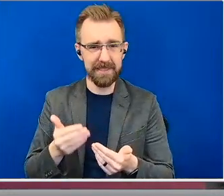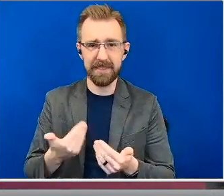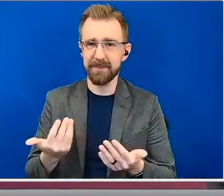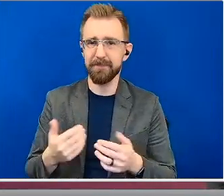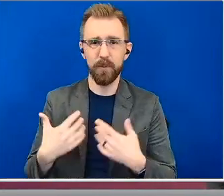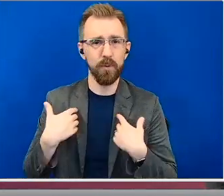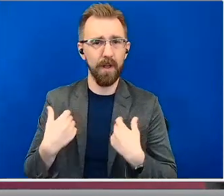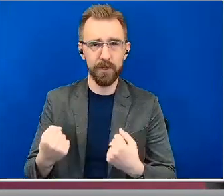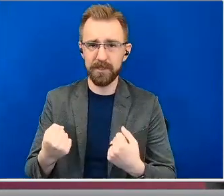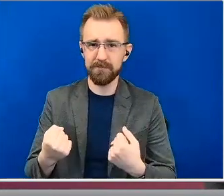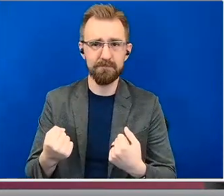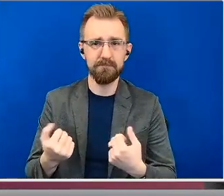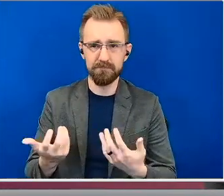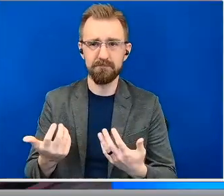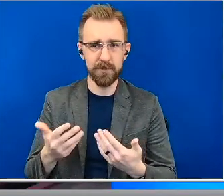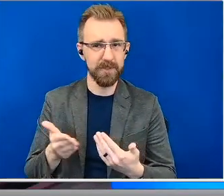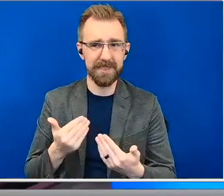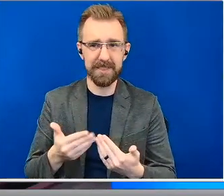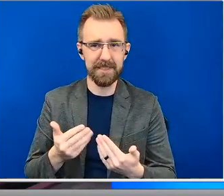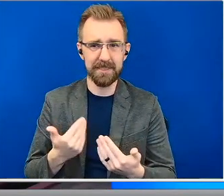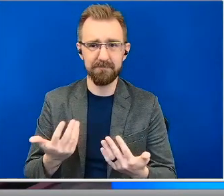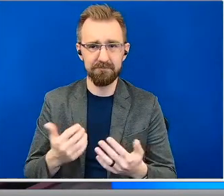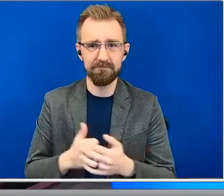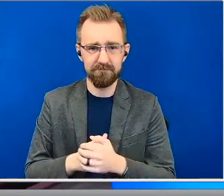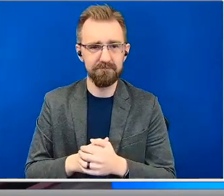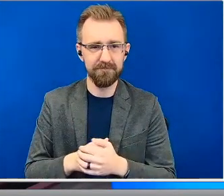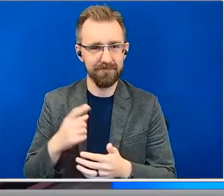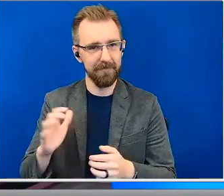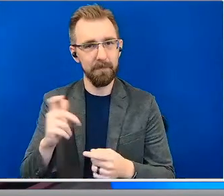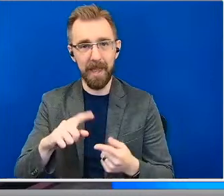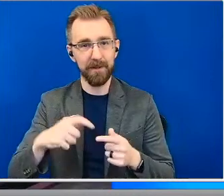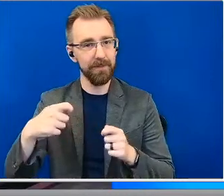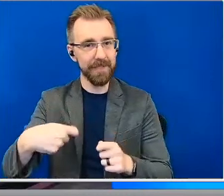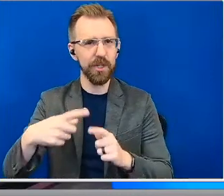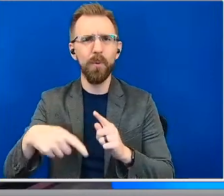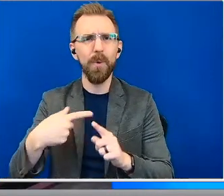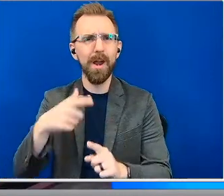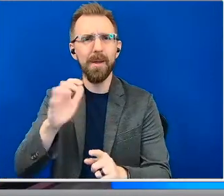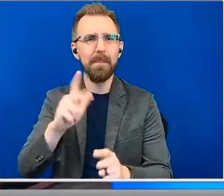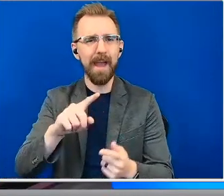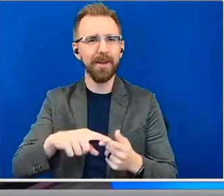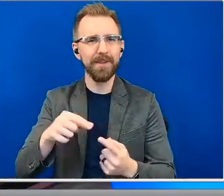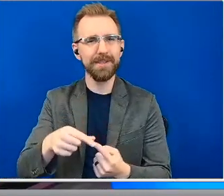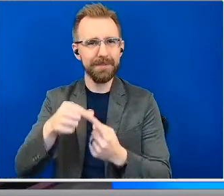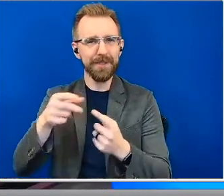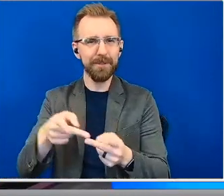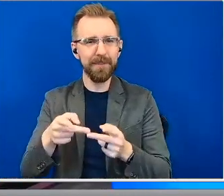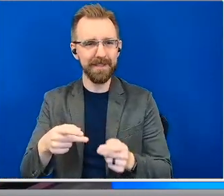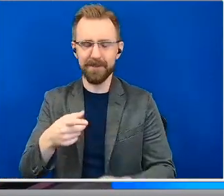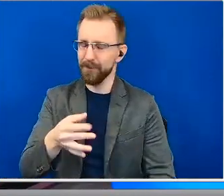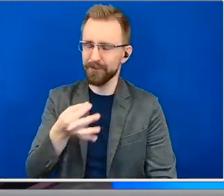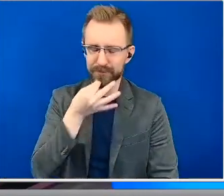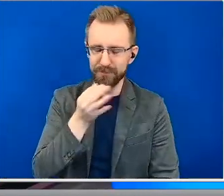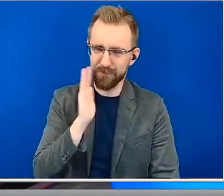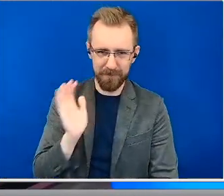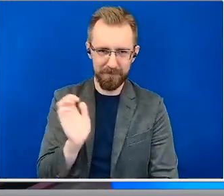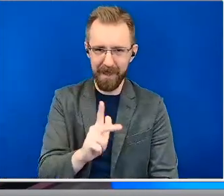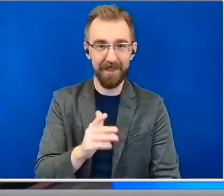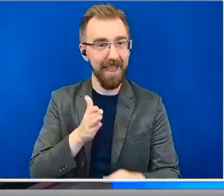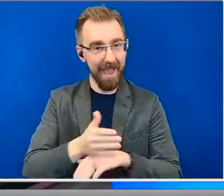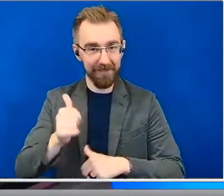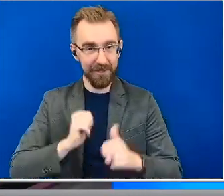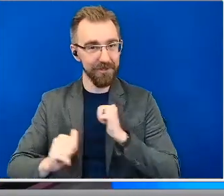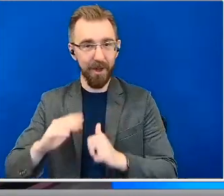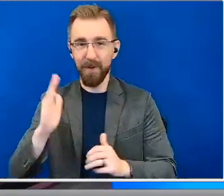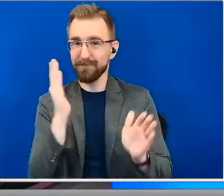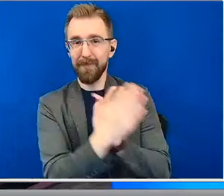was easy. And you're back to fishing. When are you going back to your special place next? Very soon. Yeah, right after the show, you're jumping in the car